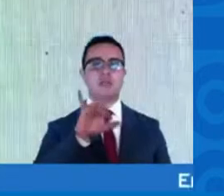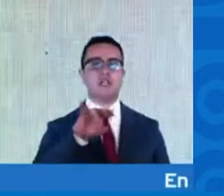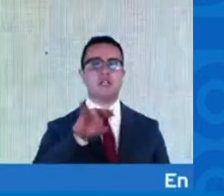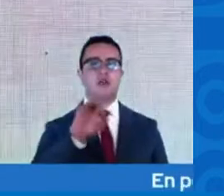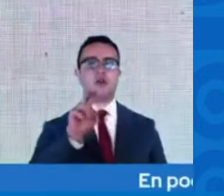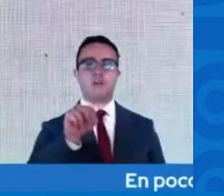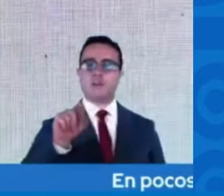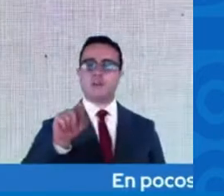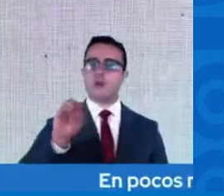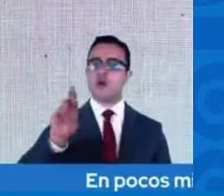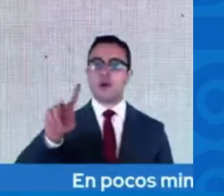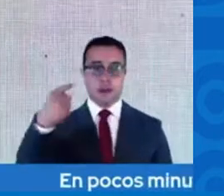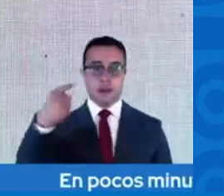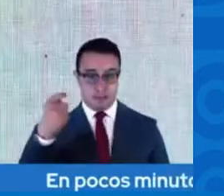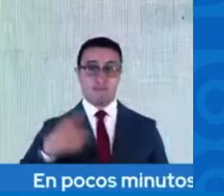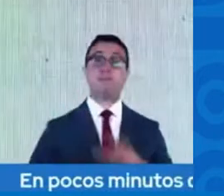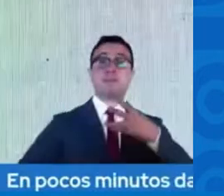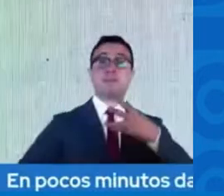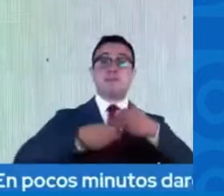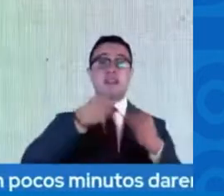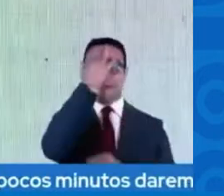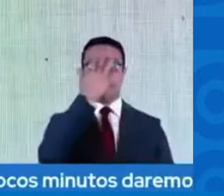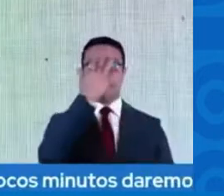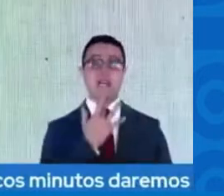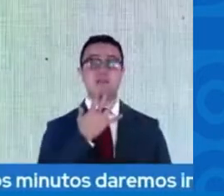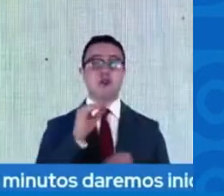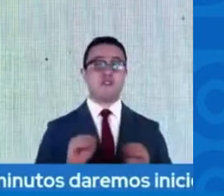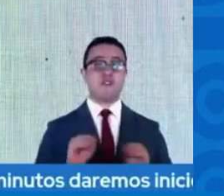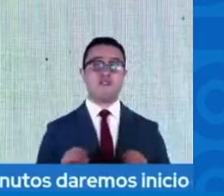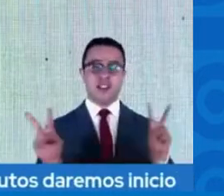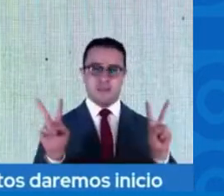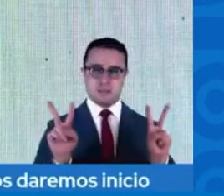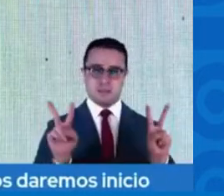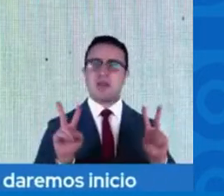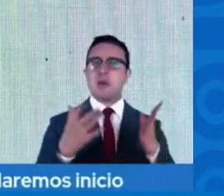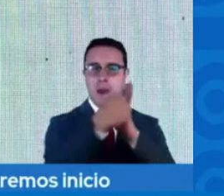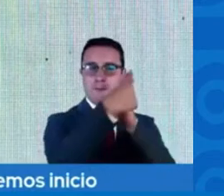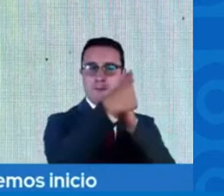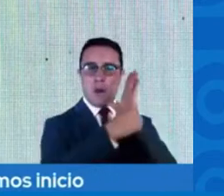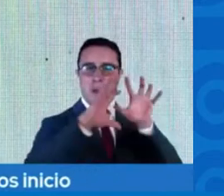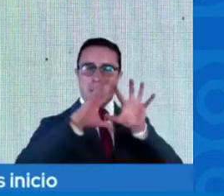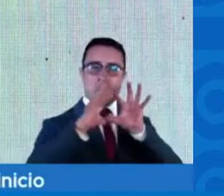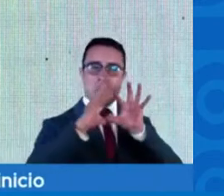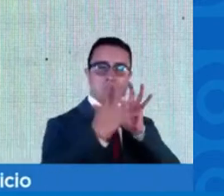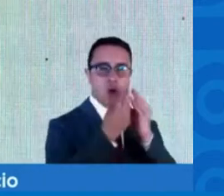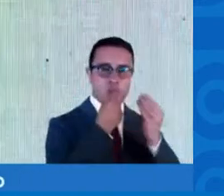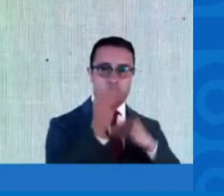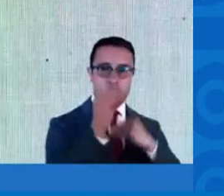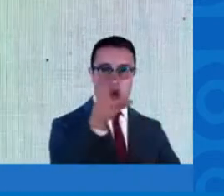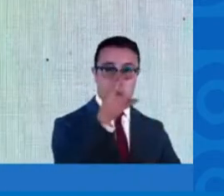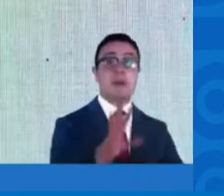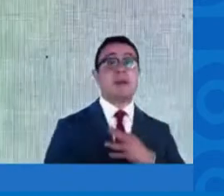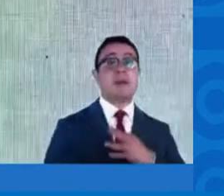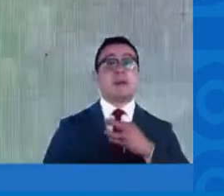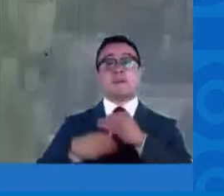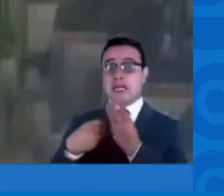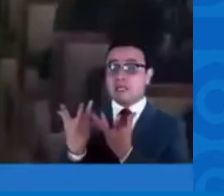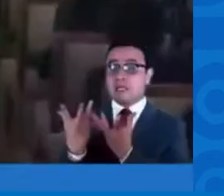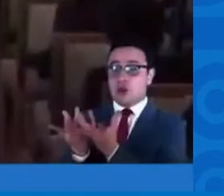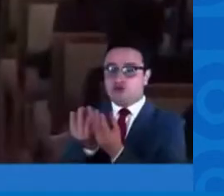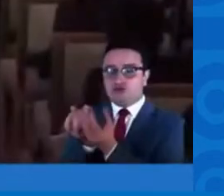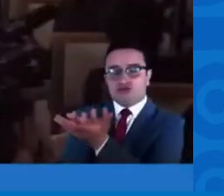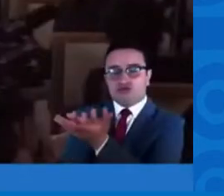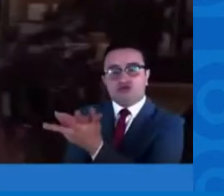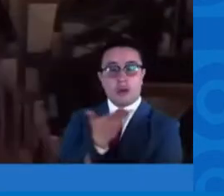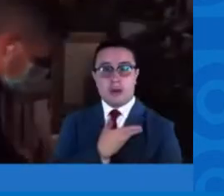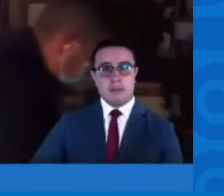innovationfornutrition.org, and we will also be broadcasting through Facebook Live through the World Food Program Colombia and